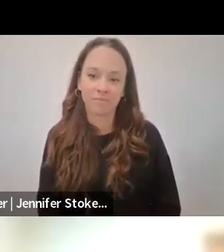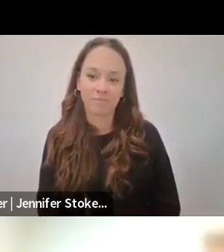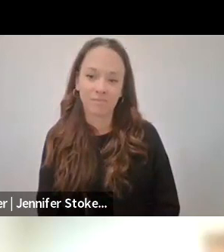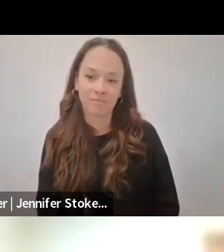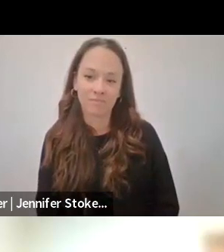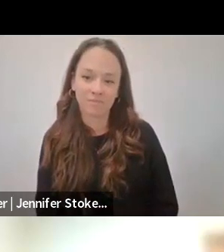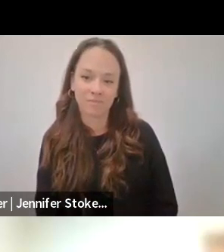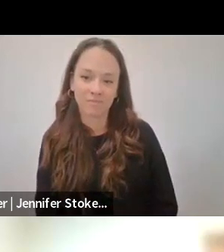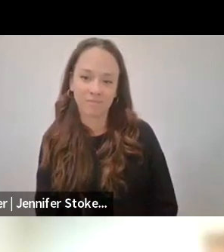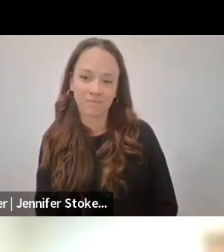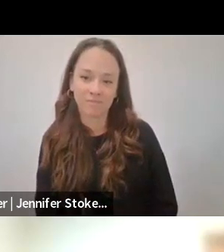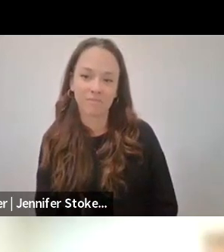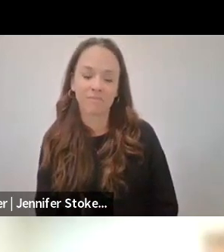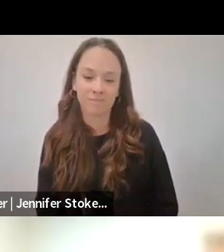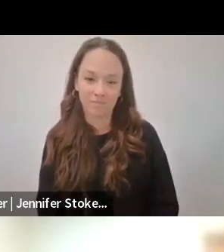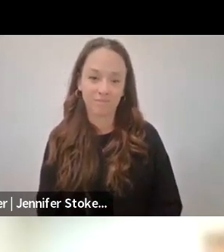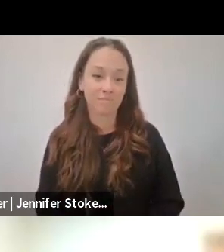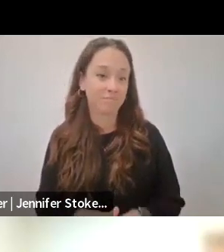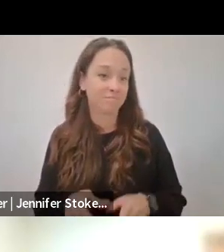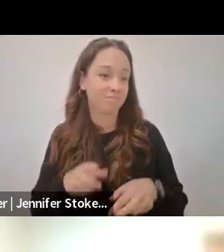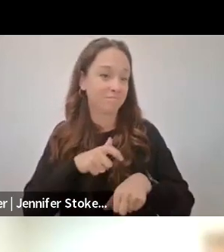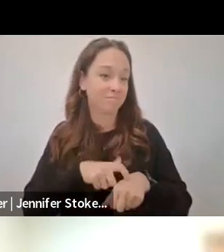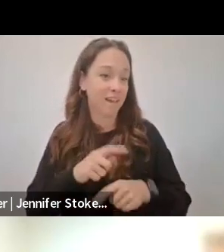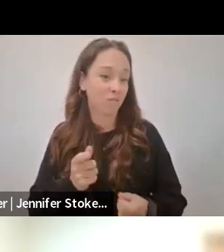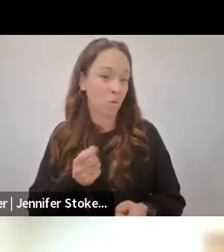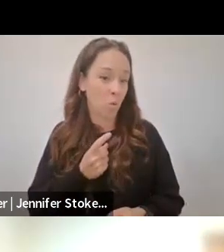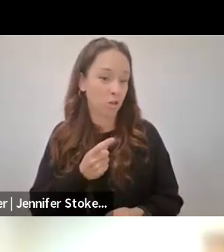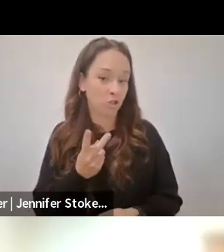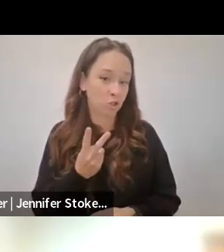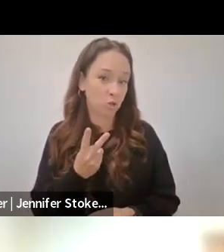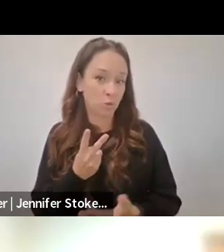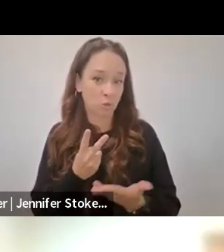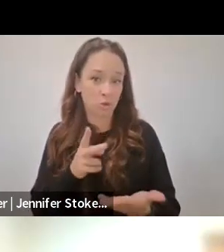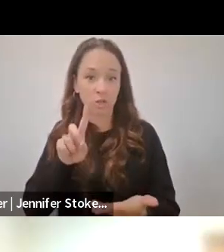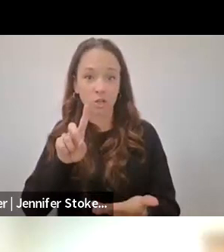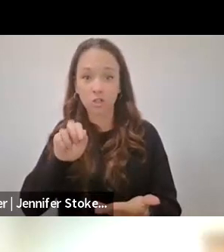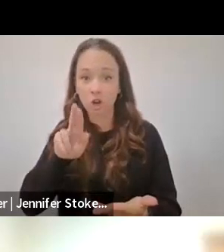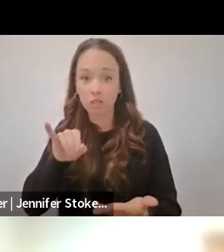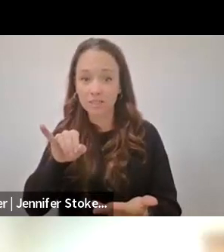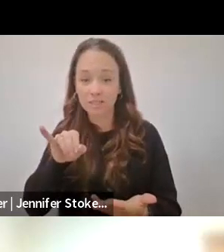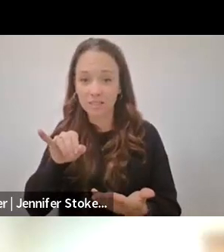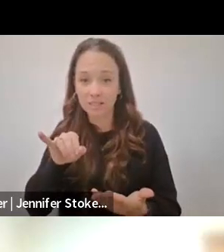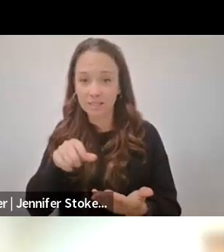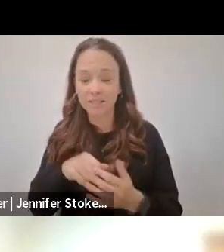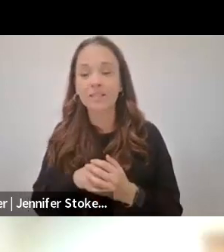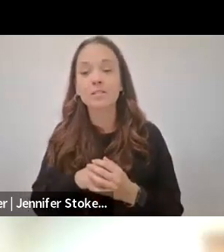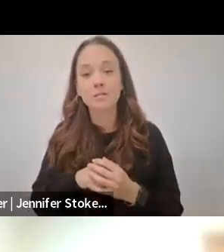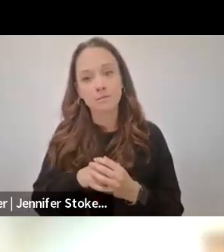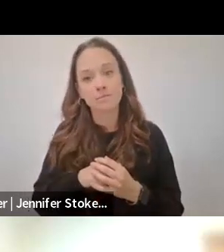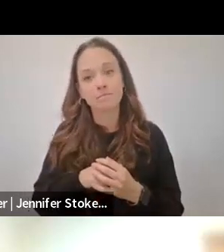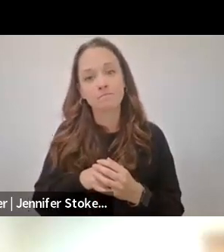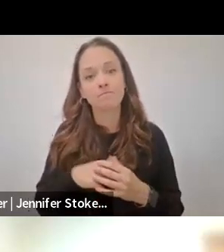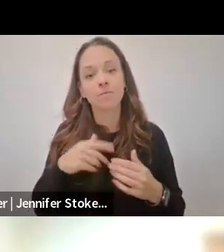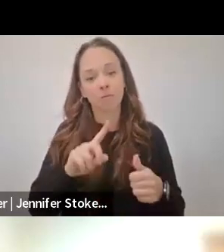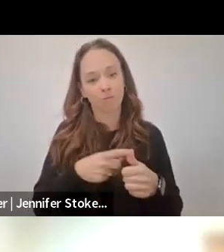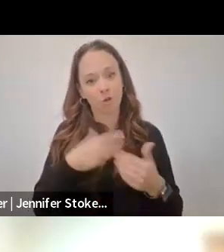We may have time for a quick question or two. If nobody, Darcy, did you want to make a comment? Well, I just, thank you